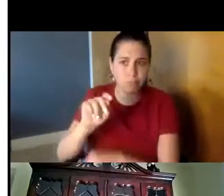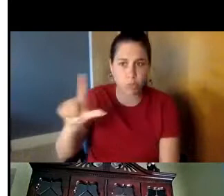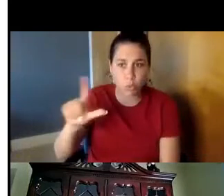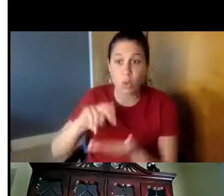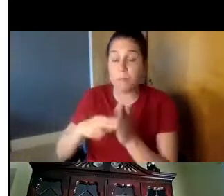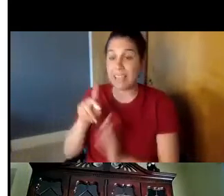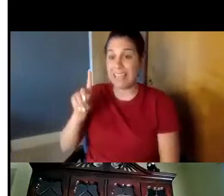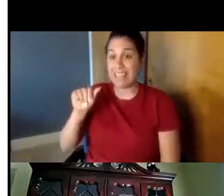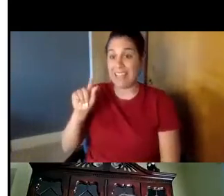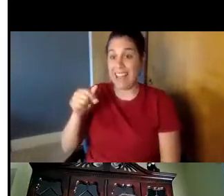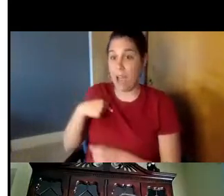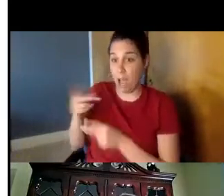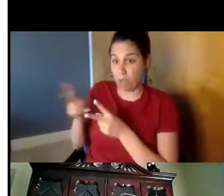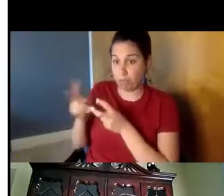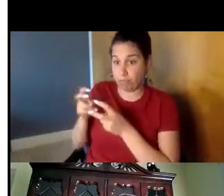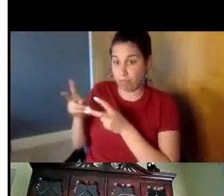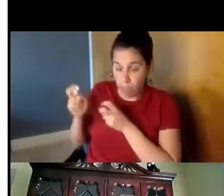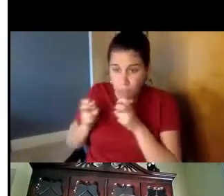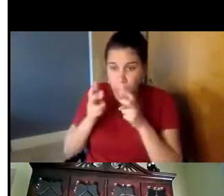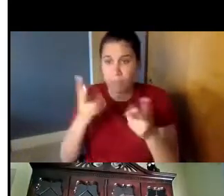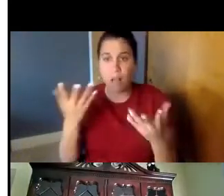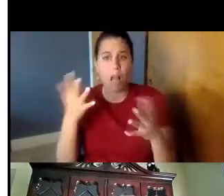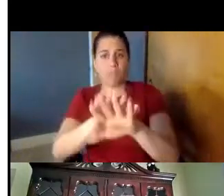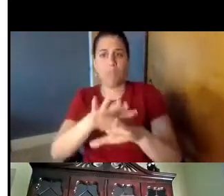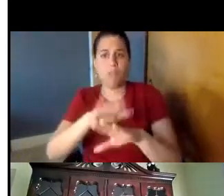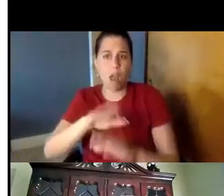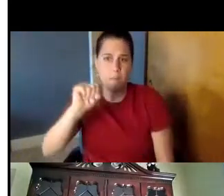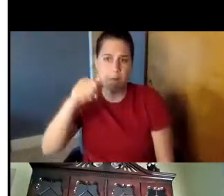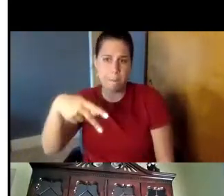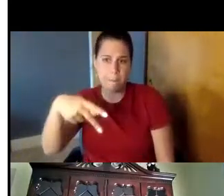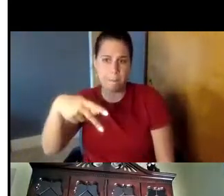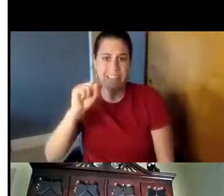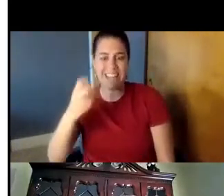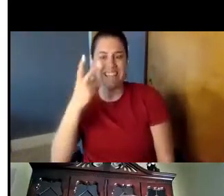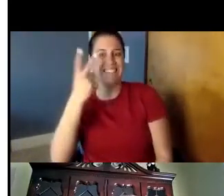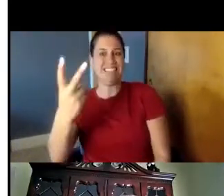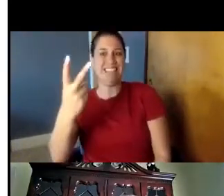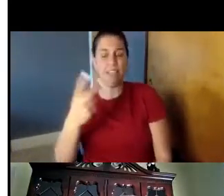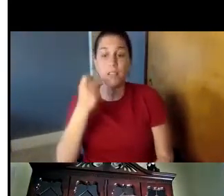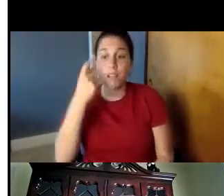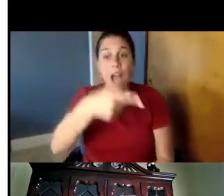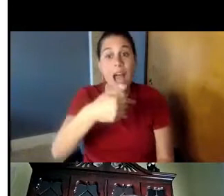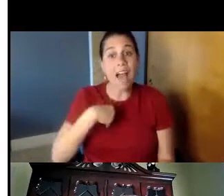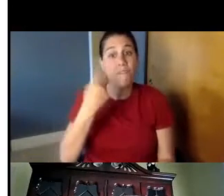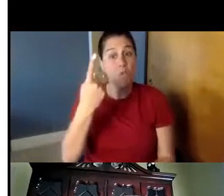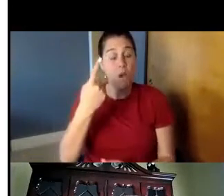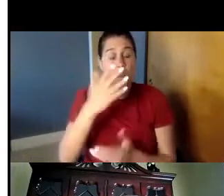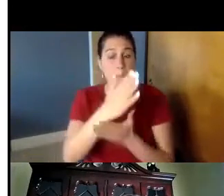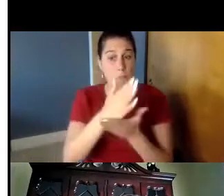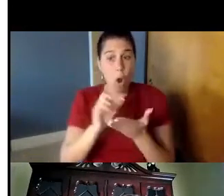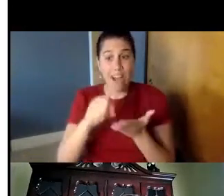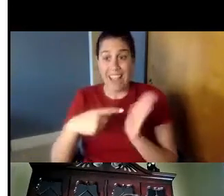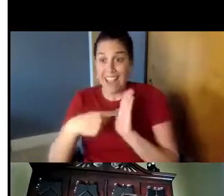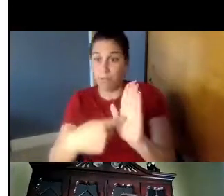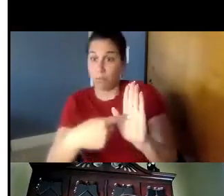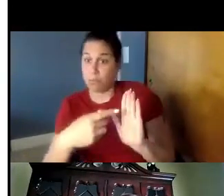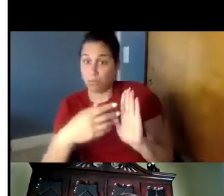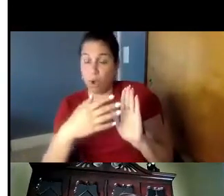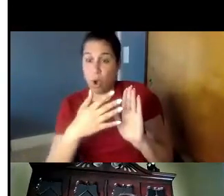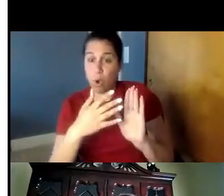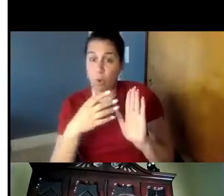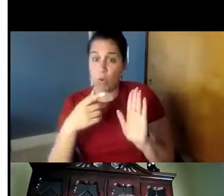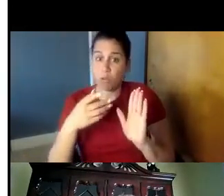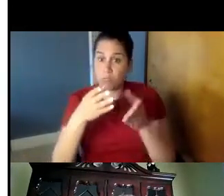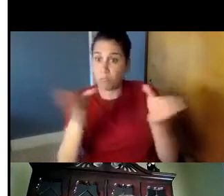onto maps to visualize it. There's a public-facing version of this tool that gives data at the county level, and